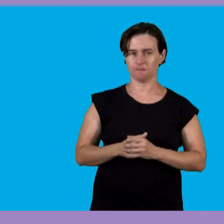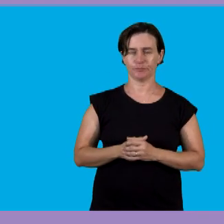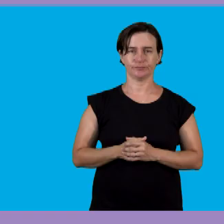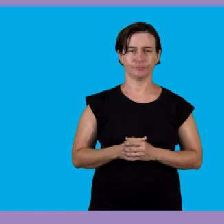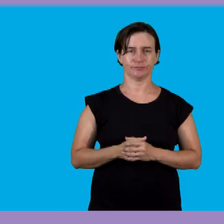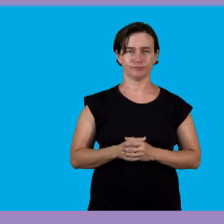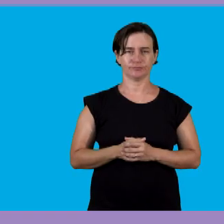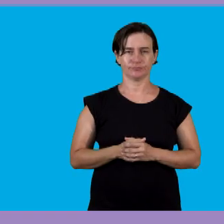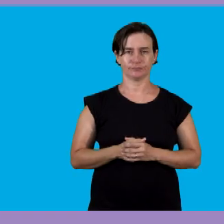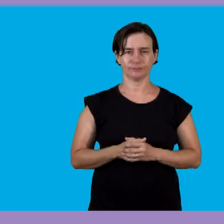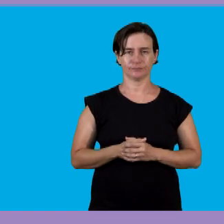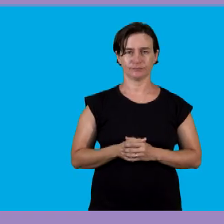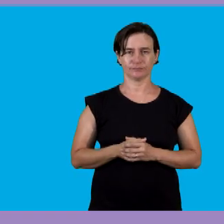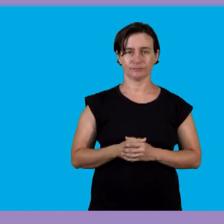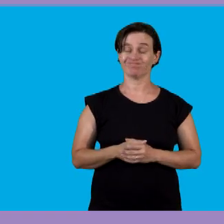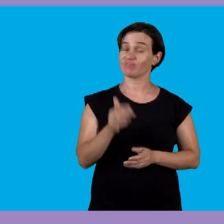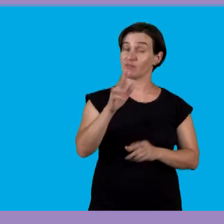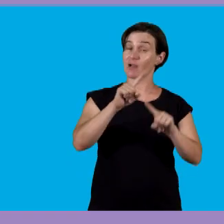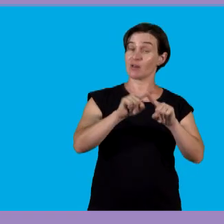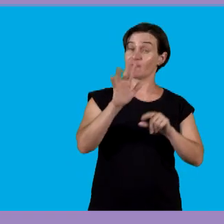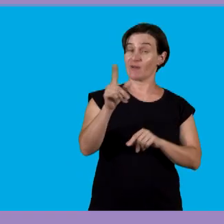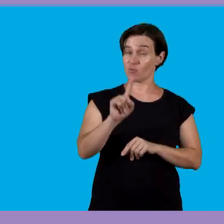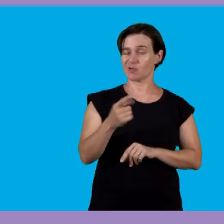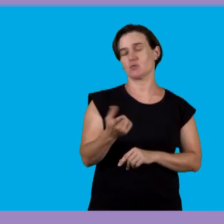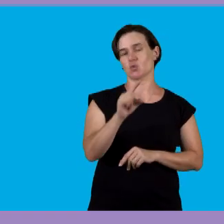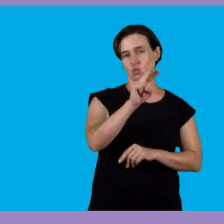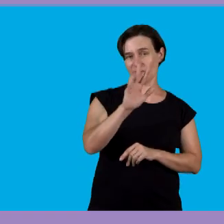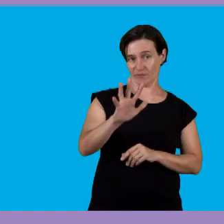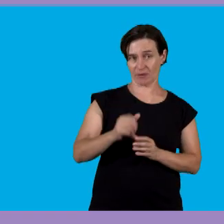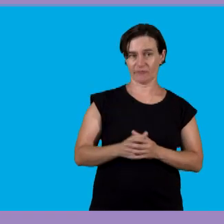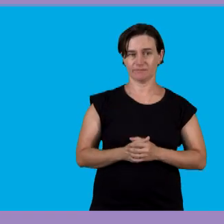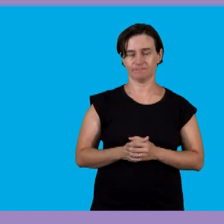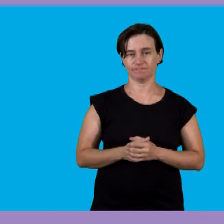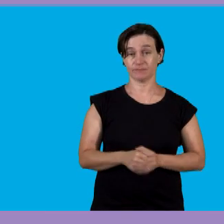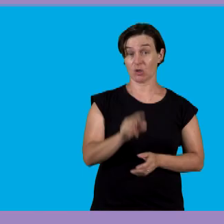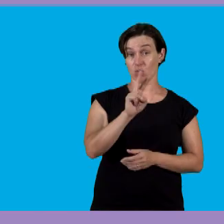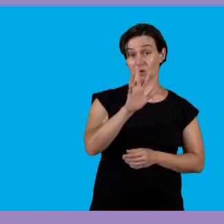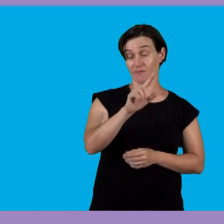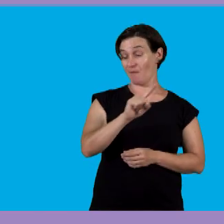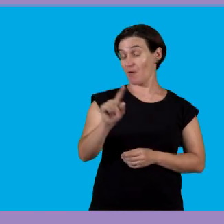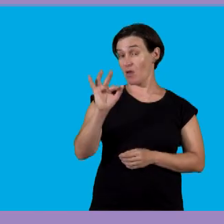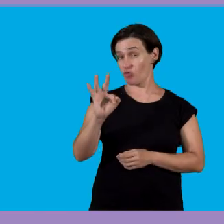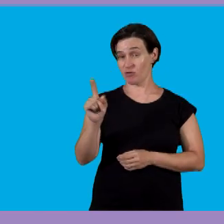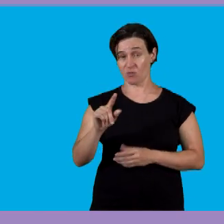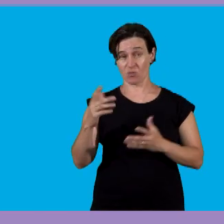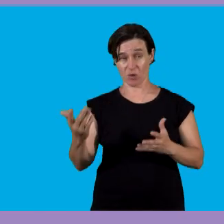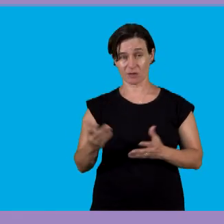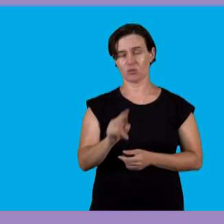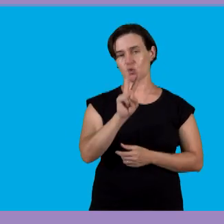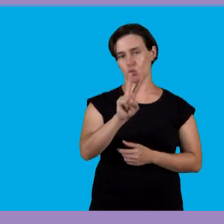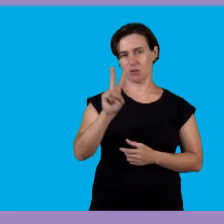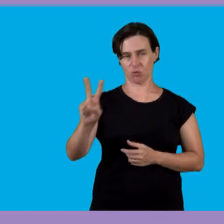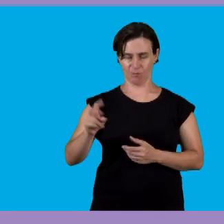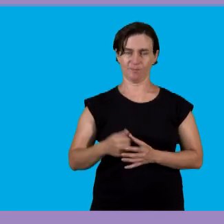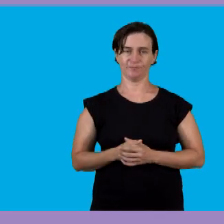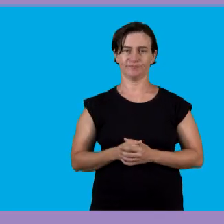subtract 3. So 5 multiplied by 5 is, of course, 25. And when we subtract 3 from that, our